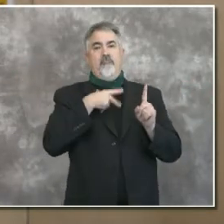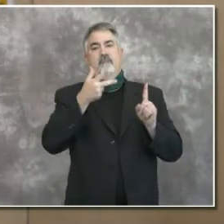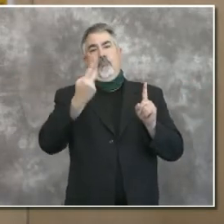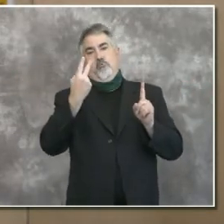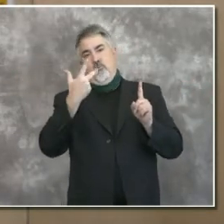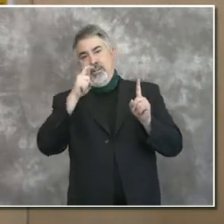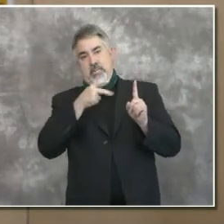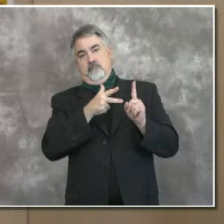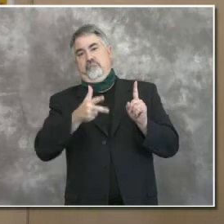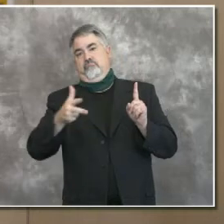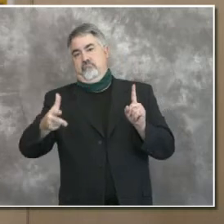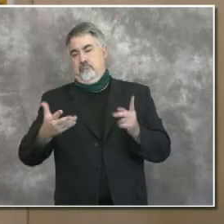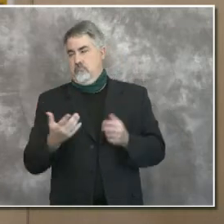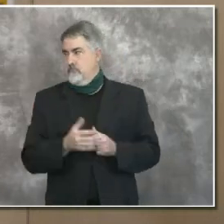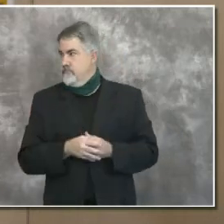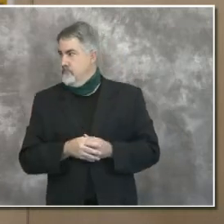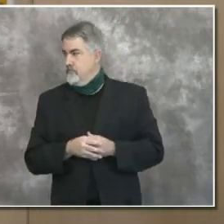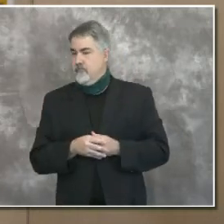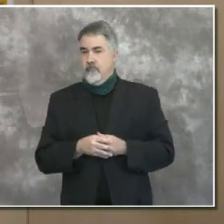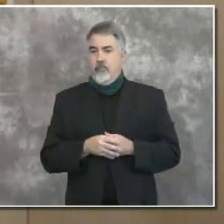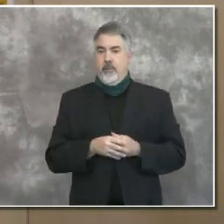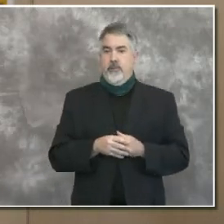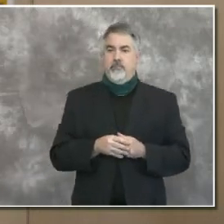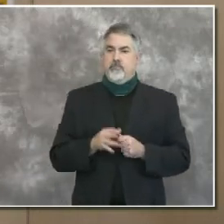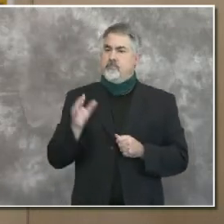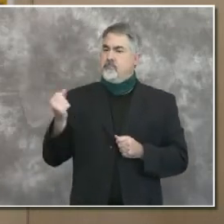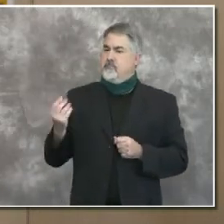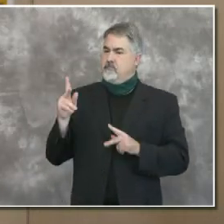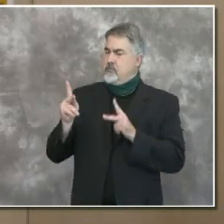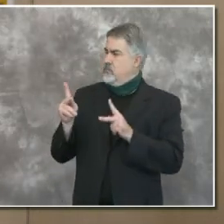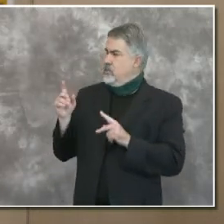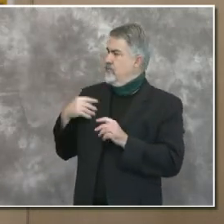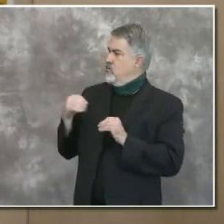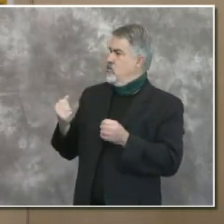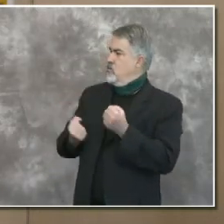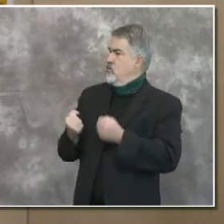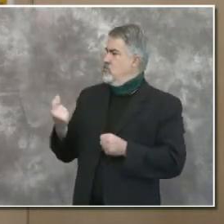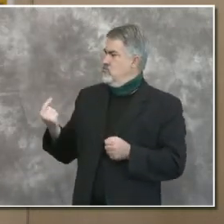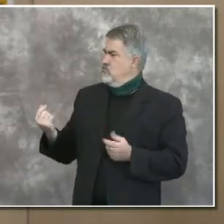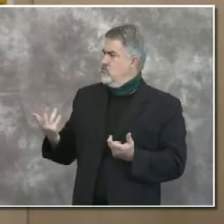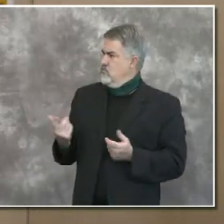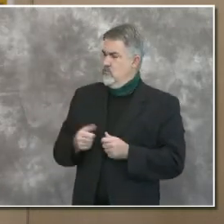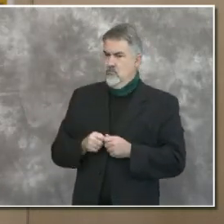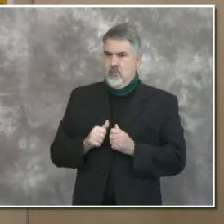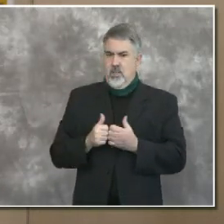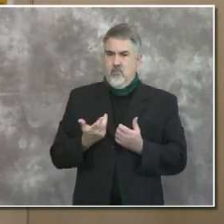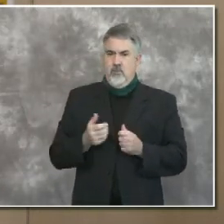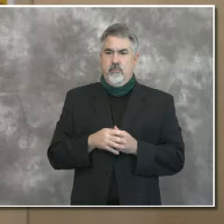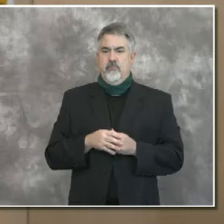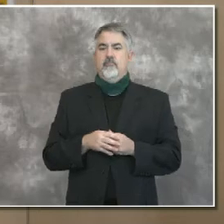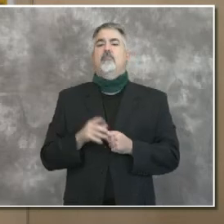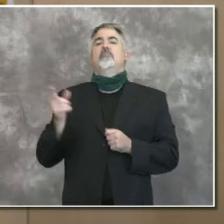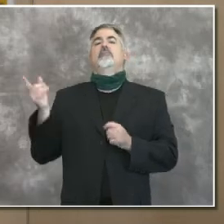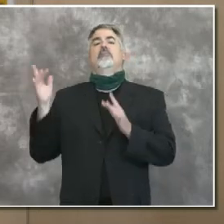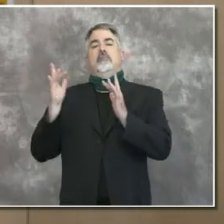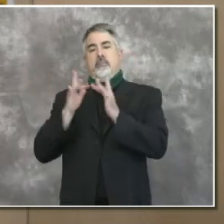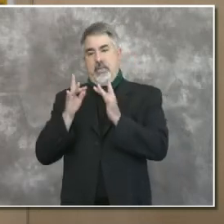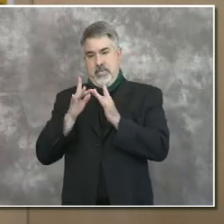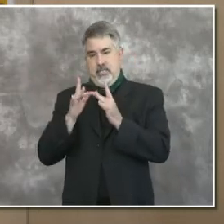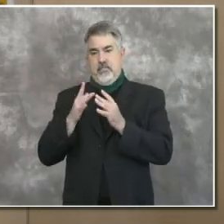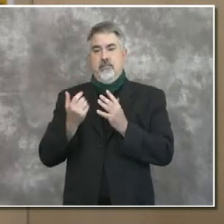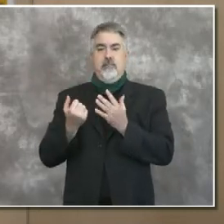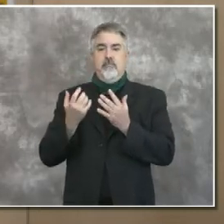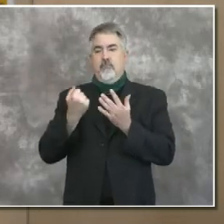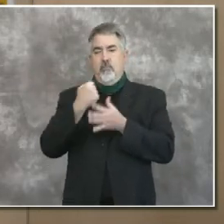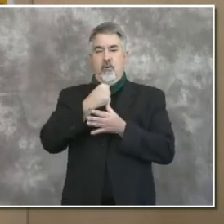individuals, we are asking them to work through their primary care providers and be tested through the